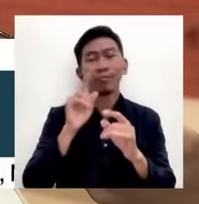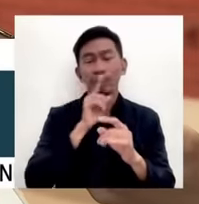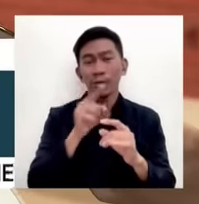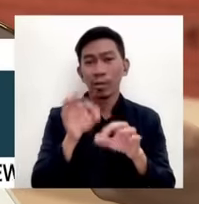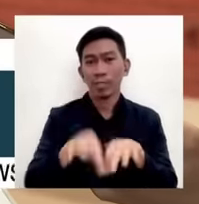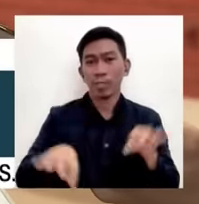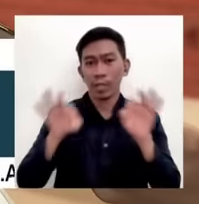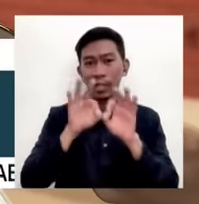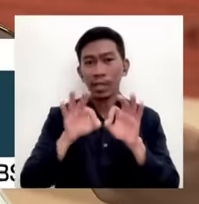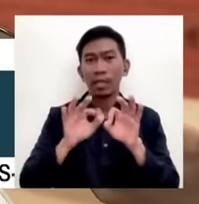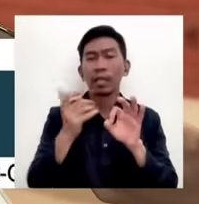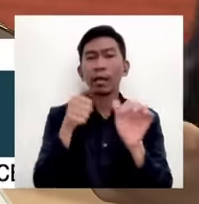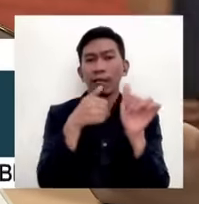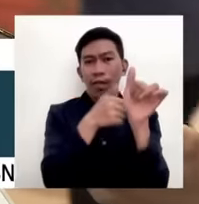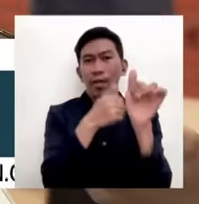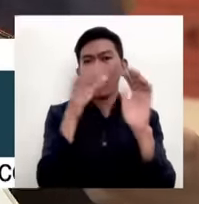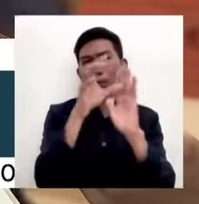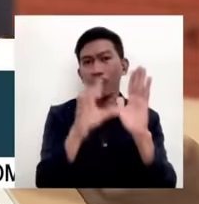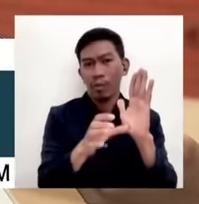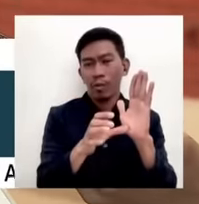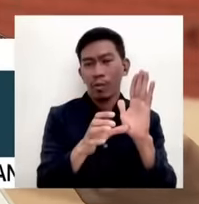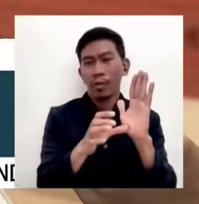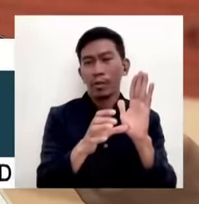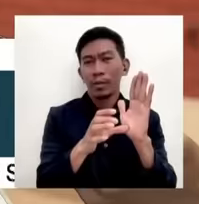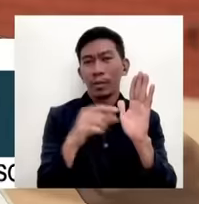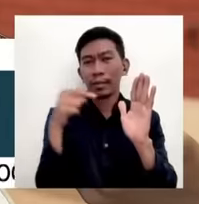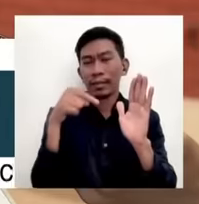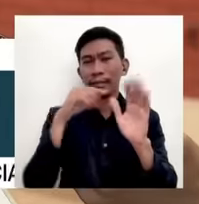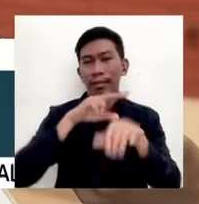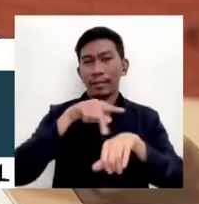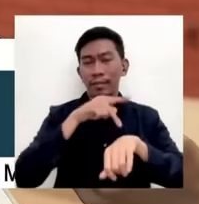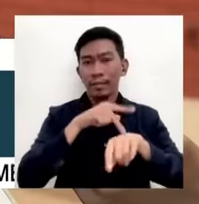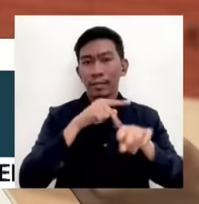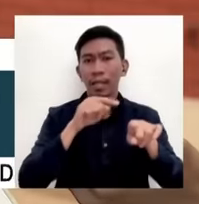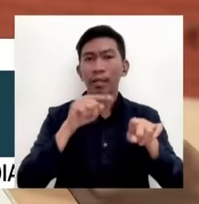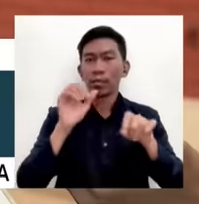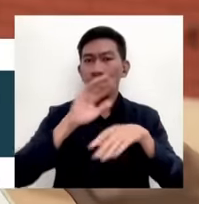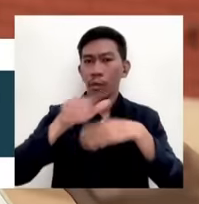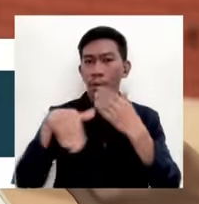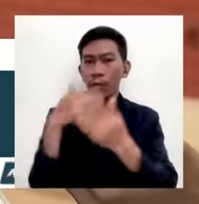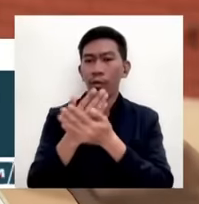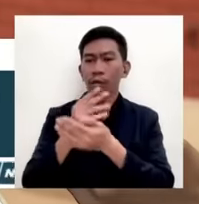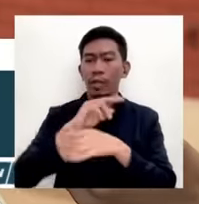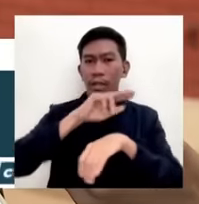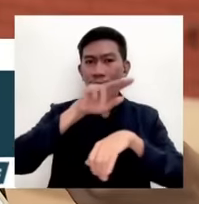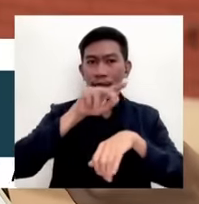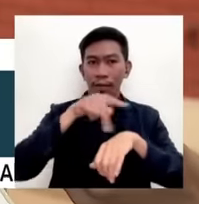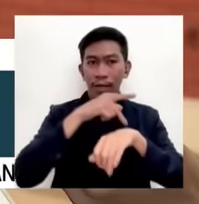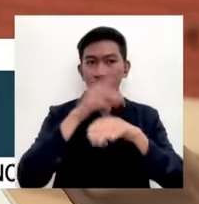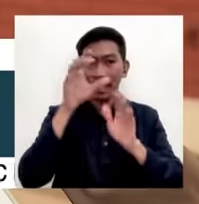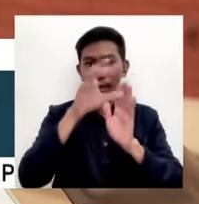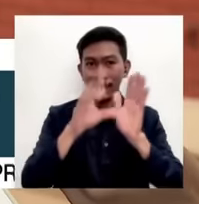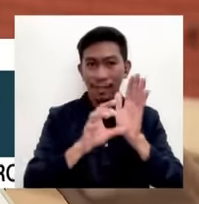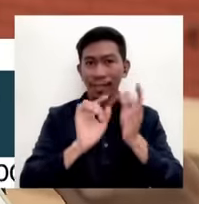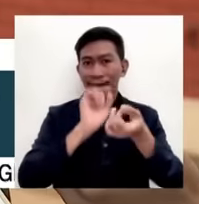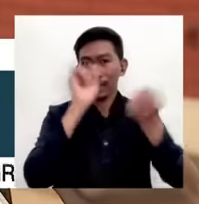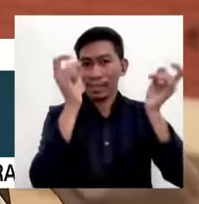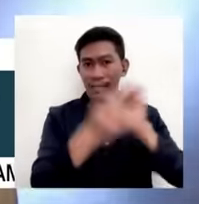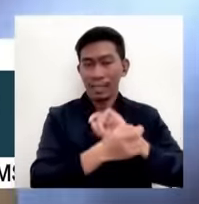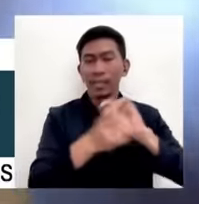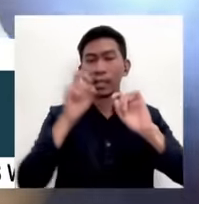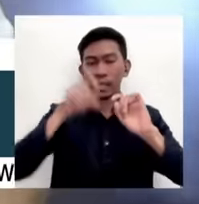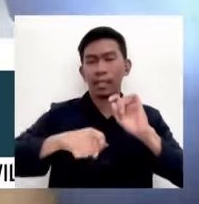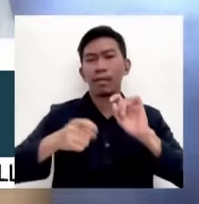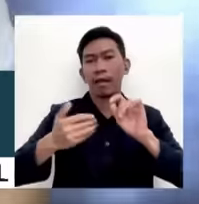ating Philippine Constitution. And therefore, lahat ng mga pagbabago sa Philippine Constitution ay kinakailangang dumaan sa